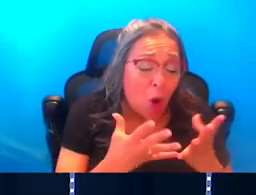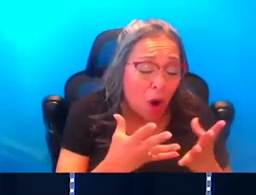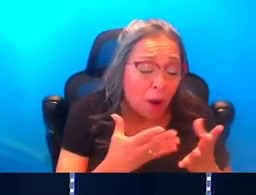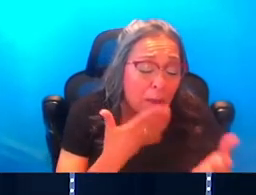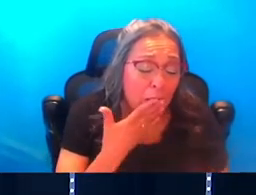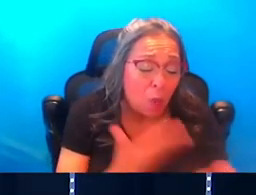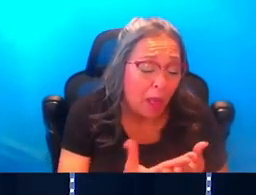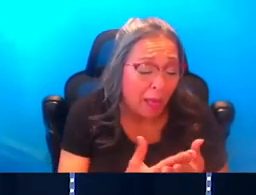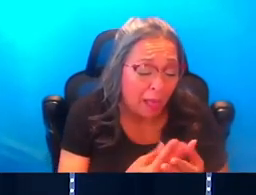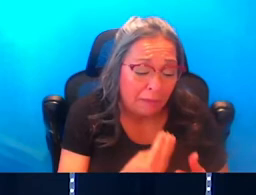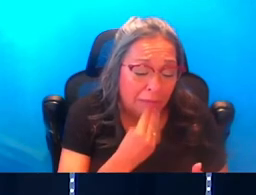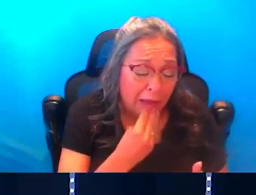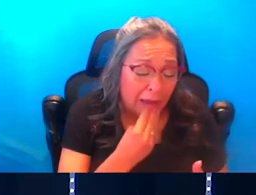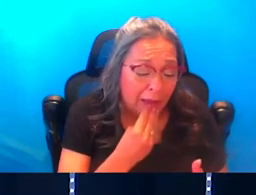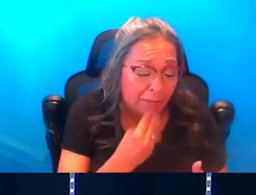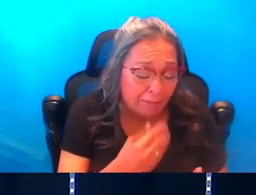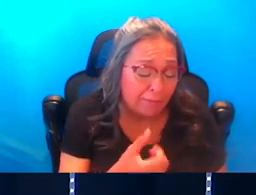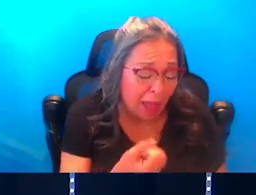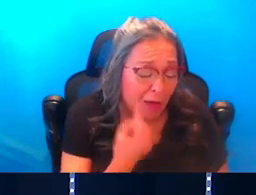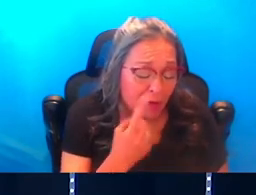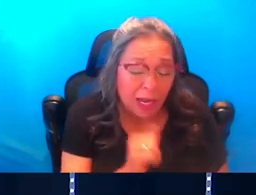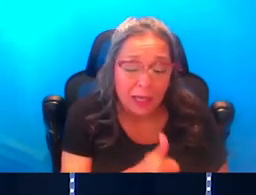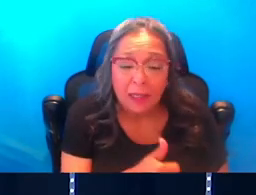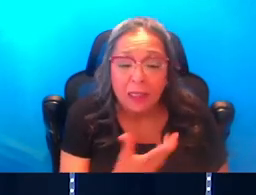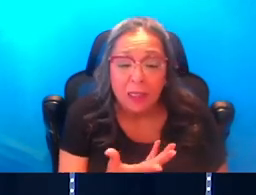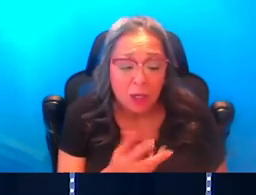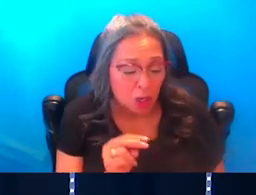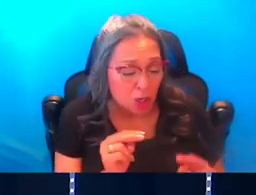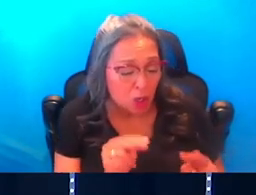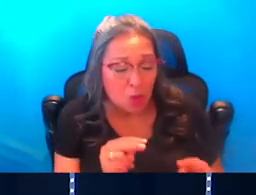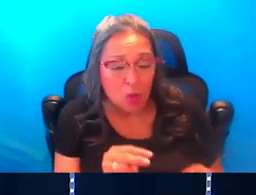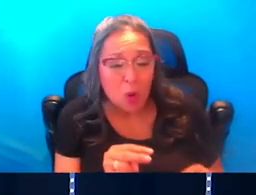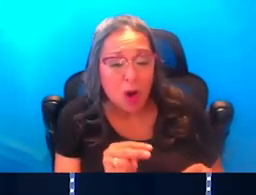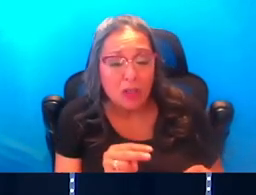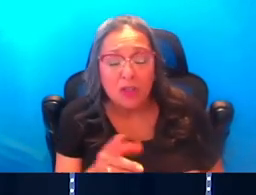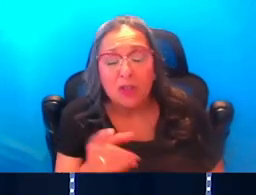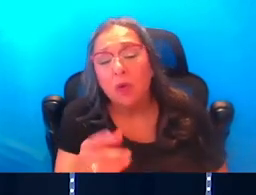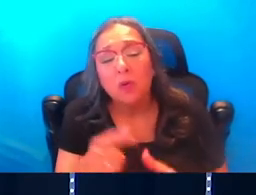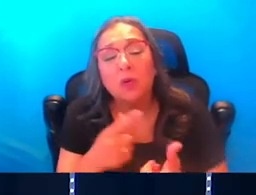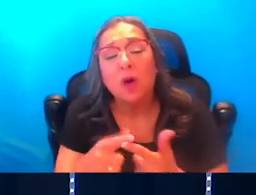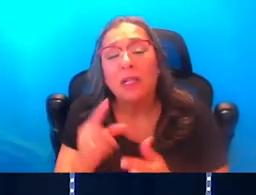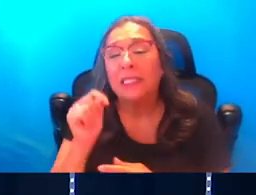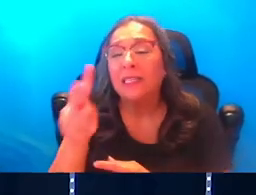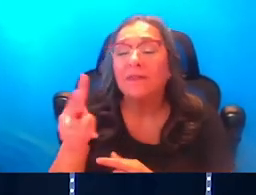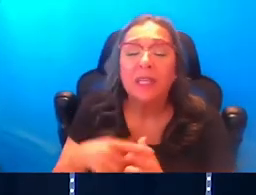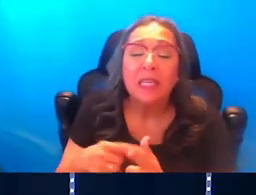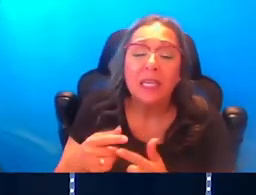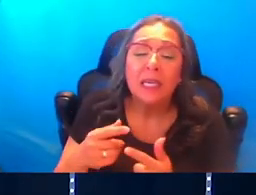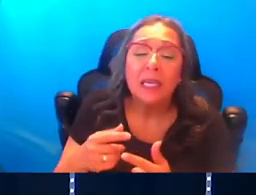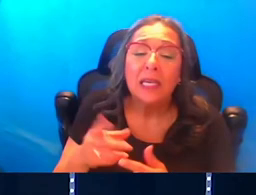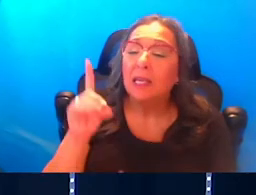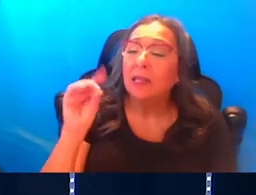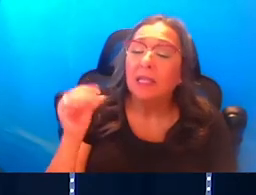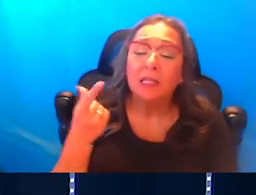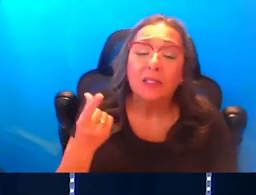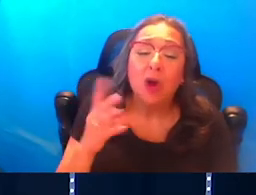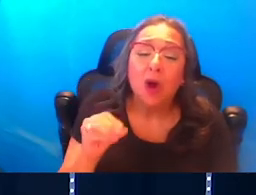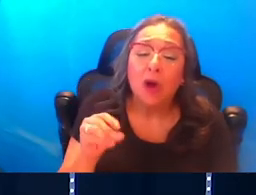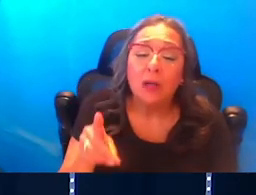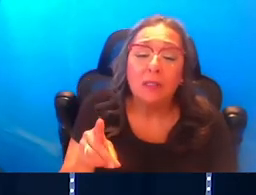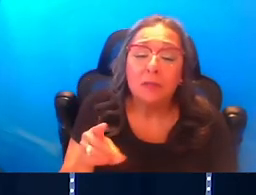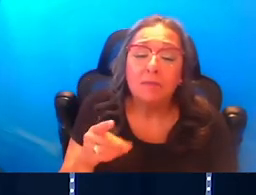you. Right? Like you watch the sad puppy dog videos, and they're like, give money to the sad puppy